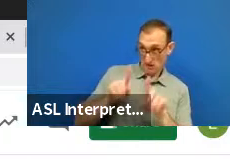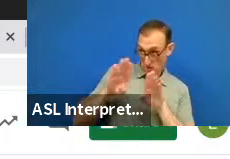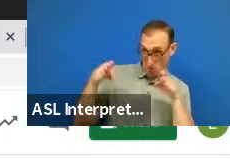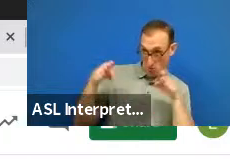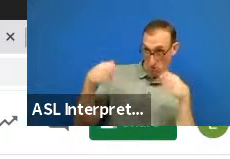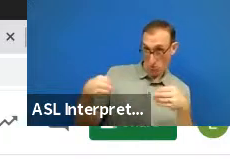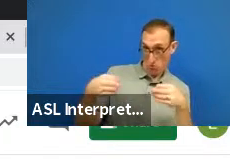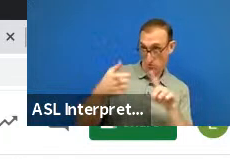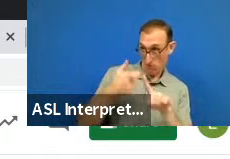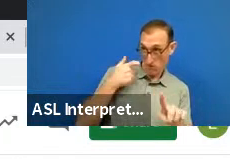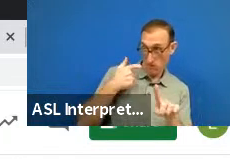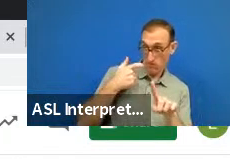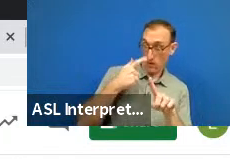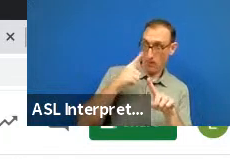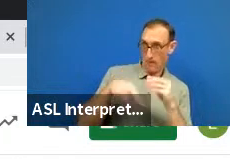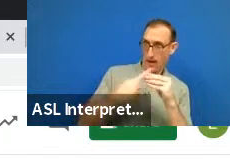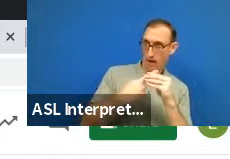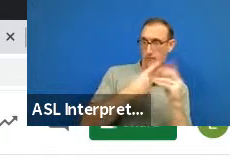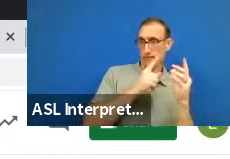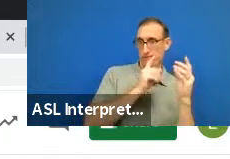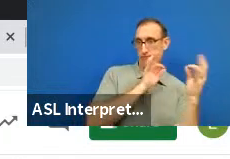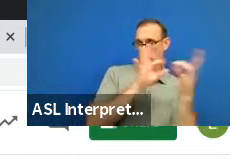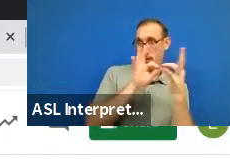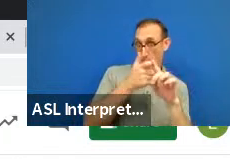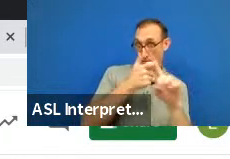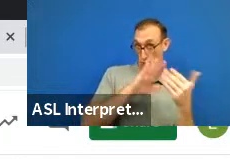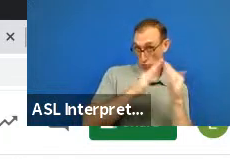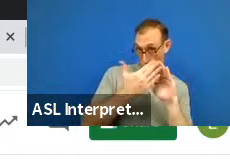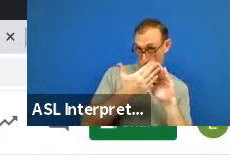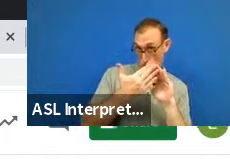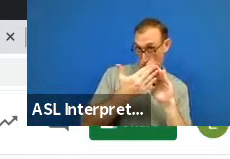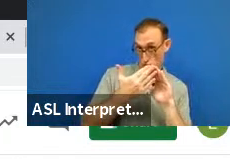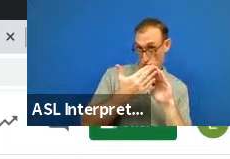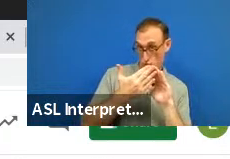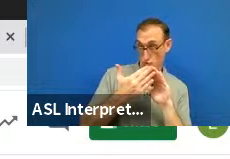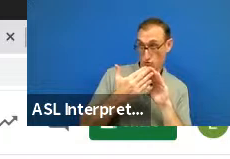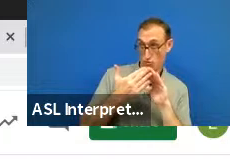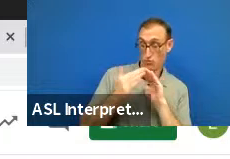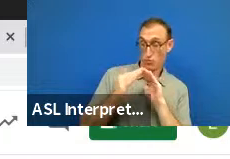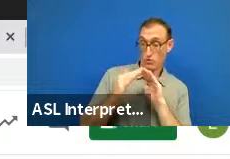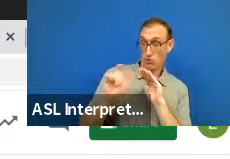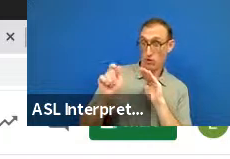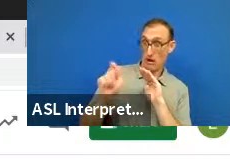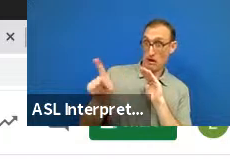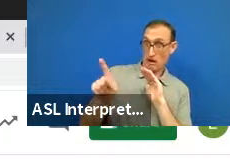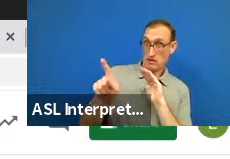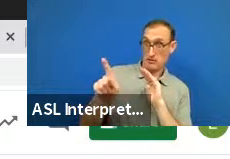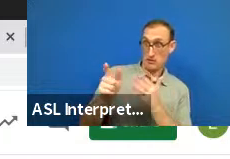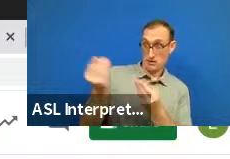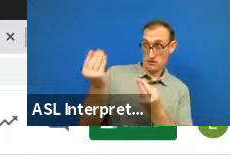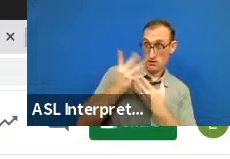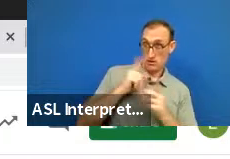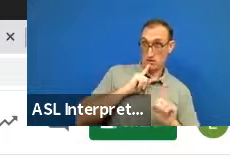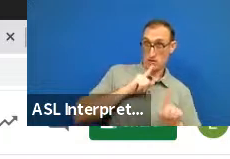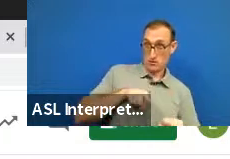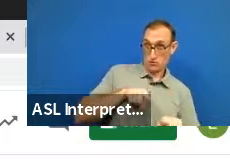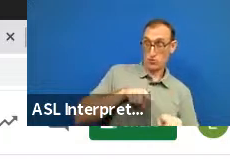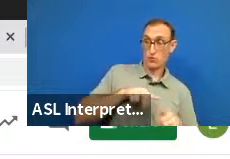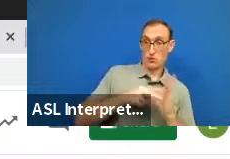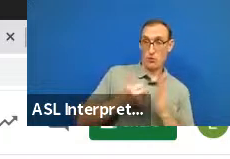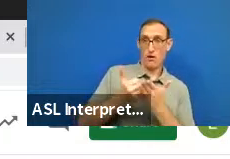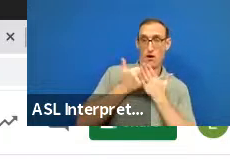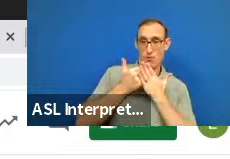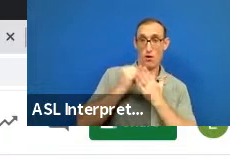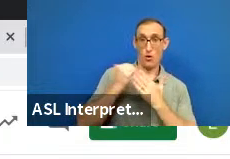the community, that might help us reduce our workload, maybe. I can make a call tomorrow